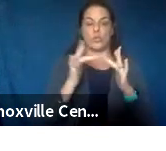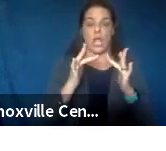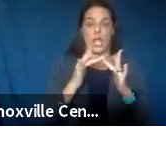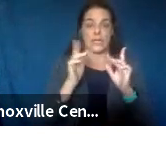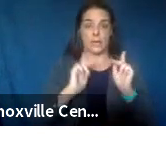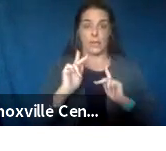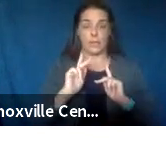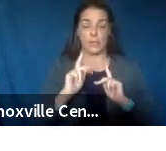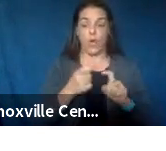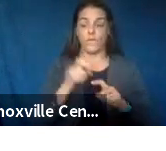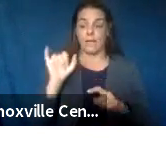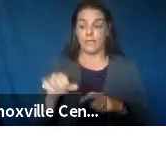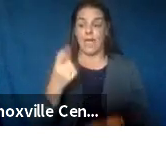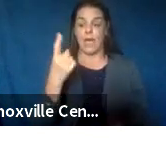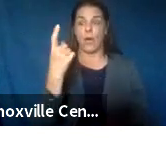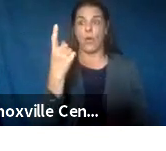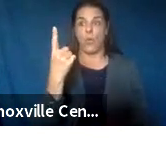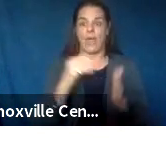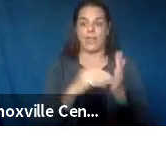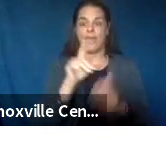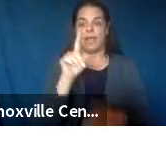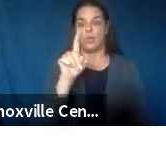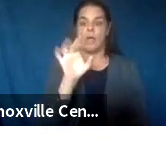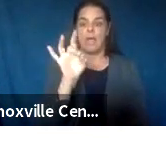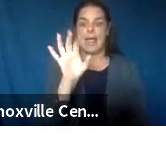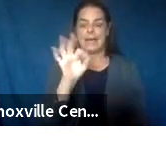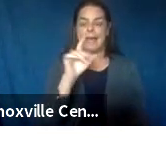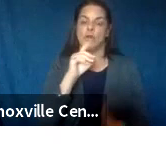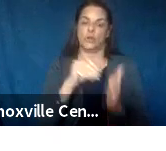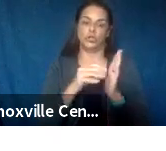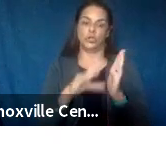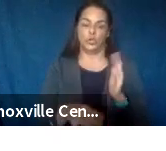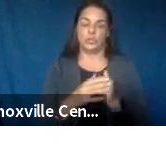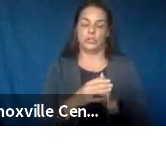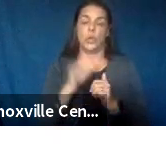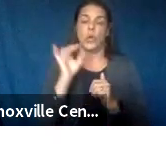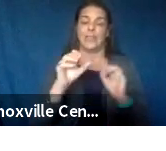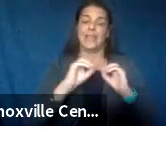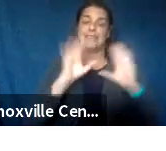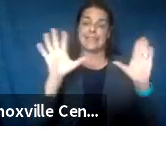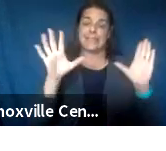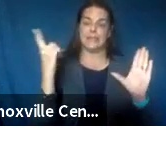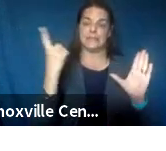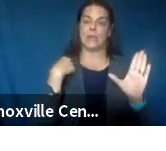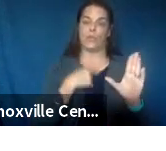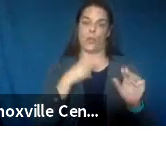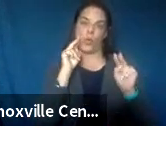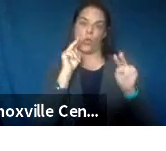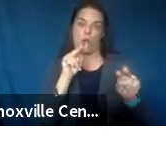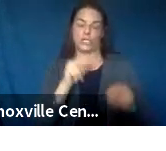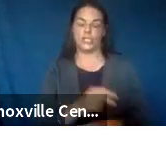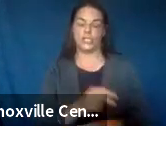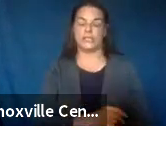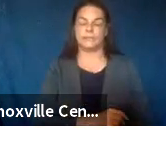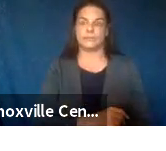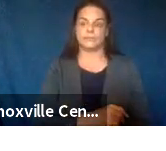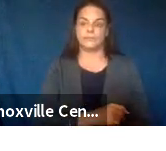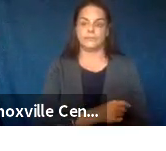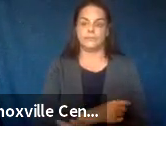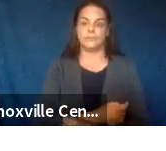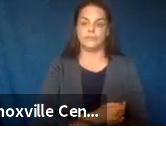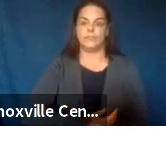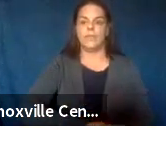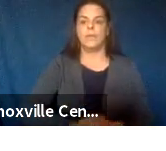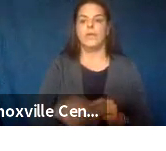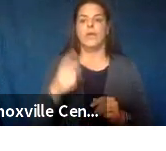those, 1,189 are students. So that is something clearly we're watching. Now, I would say the good news about